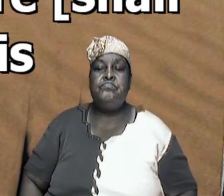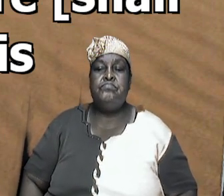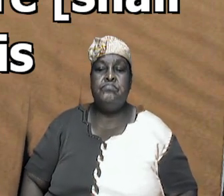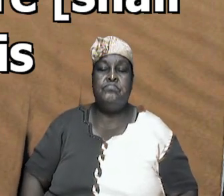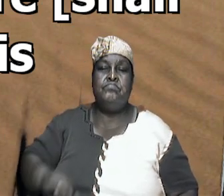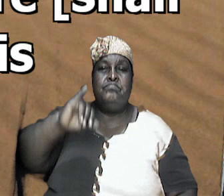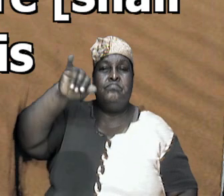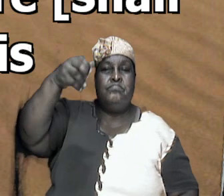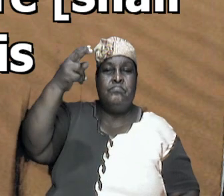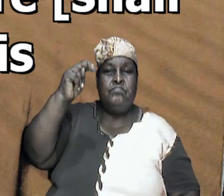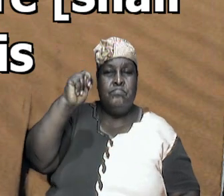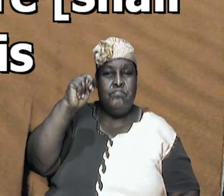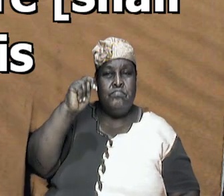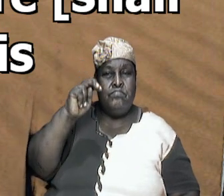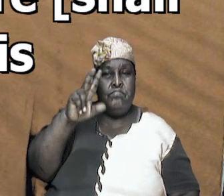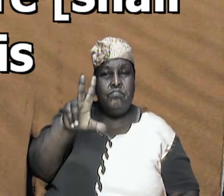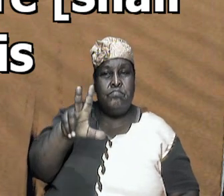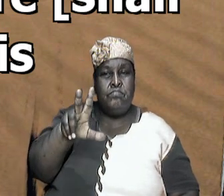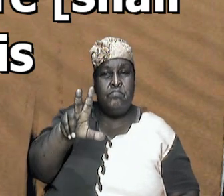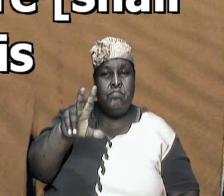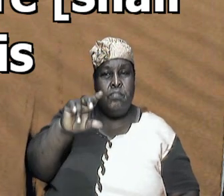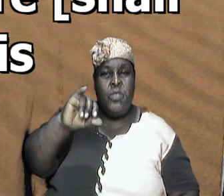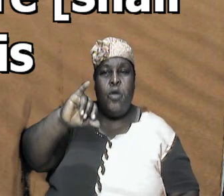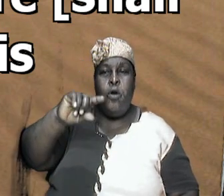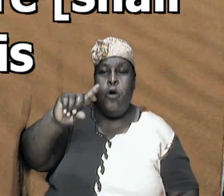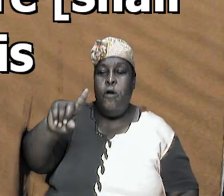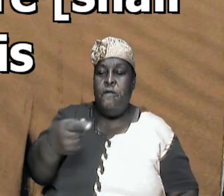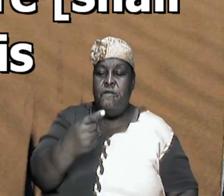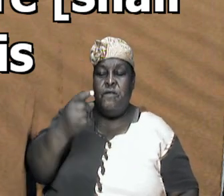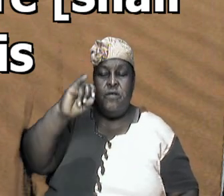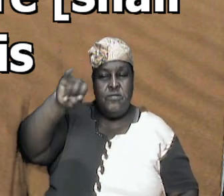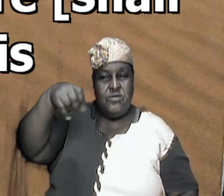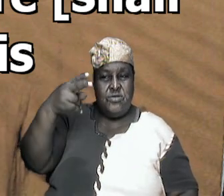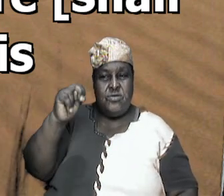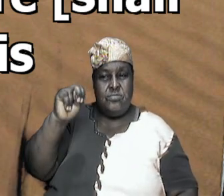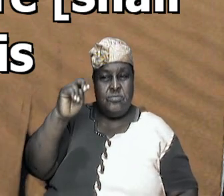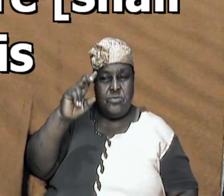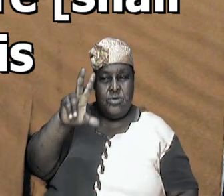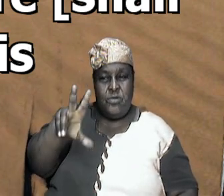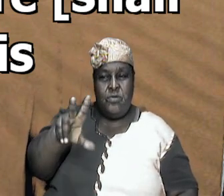John 3, 1 John 3 and verse 2.